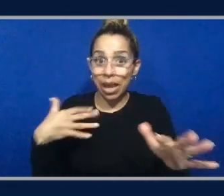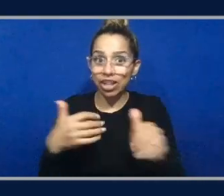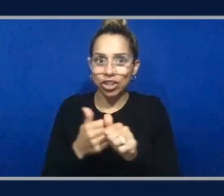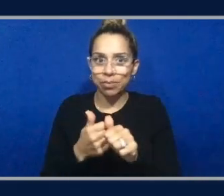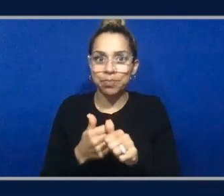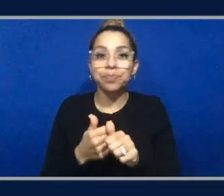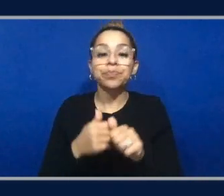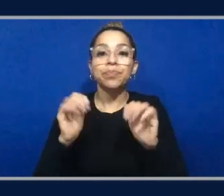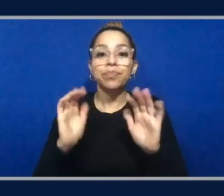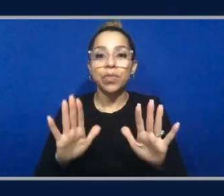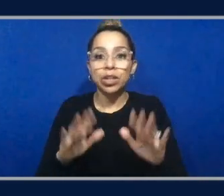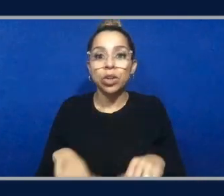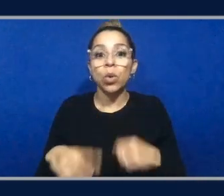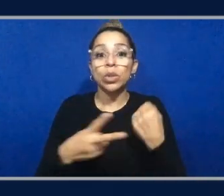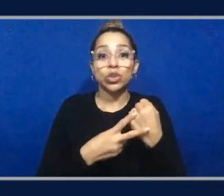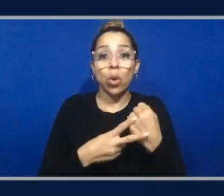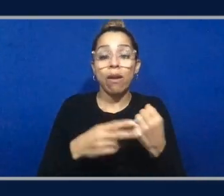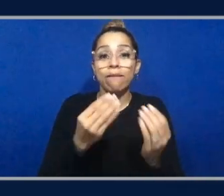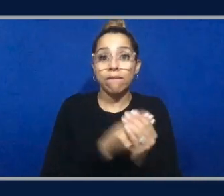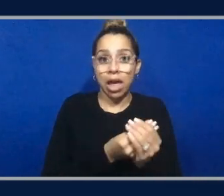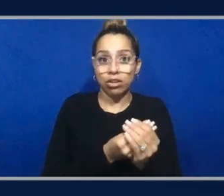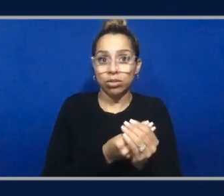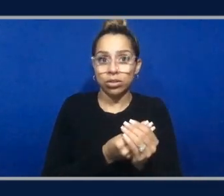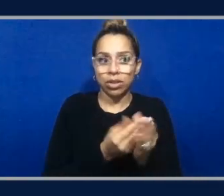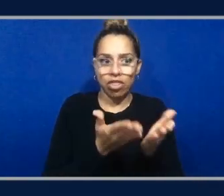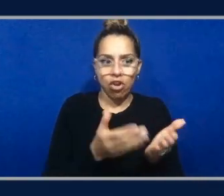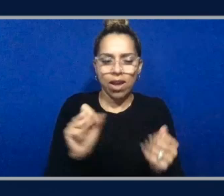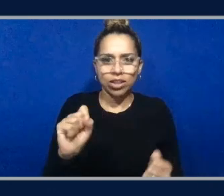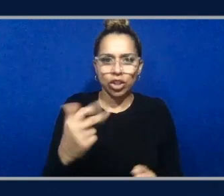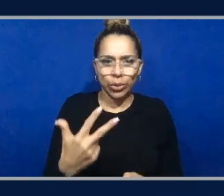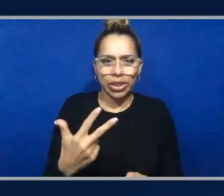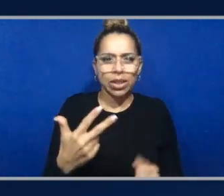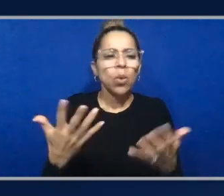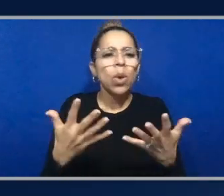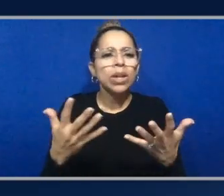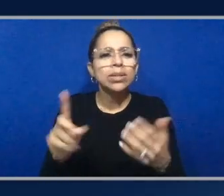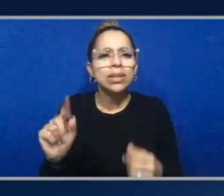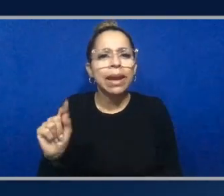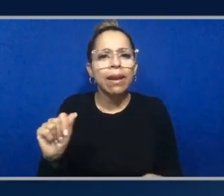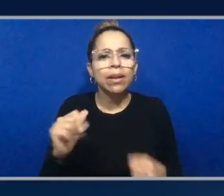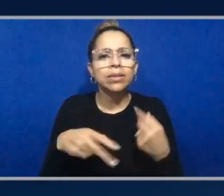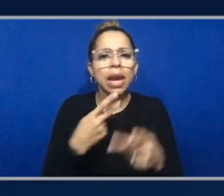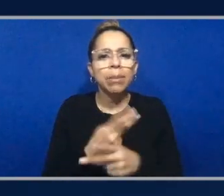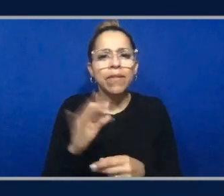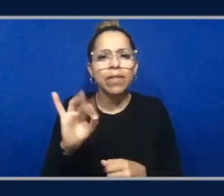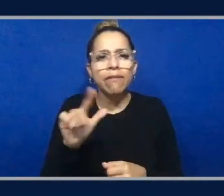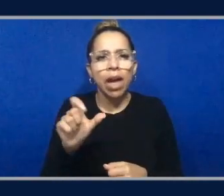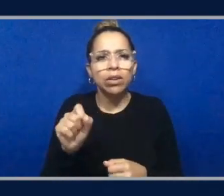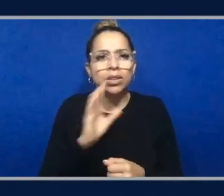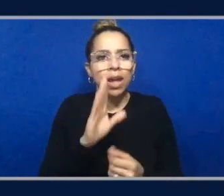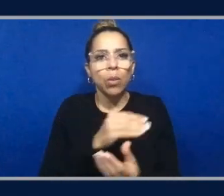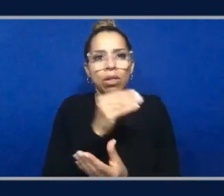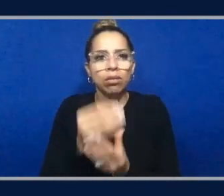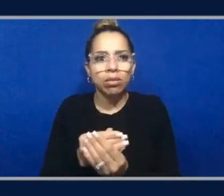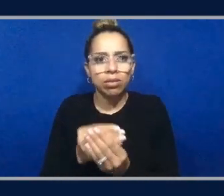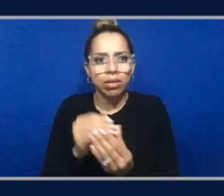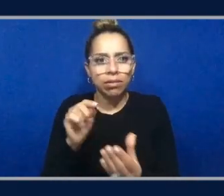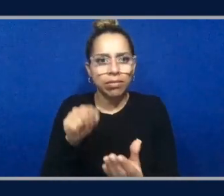store files into S3. Typically those, what's the data type of the files that are going into this new S3?